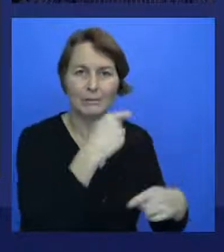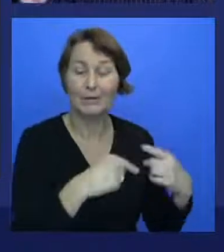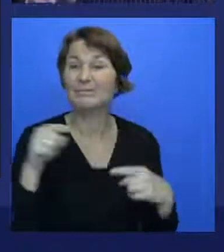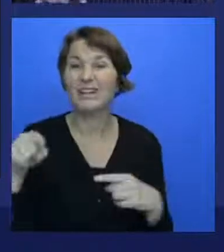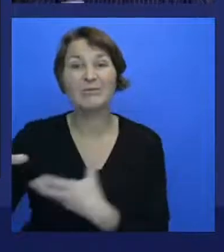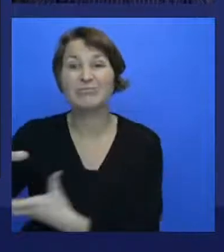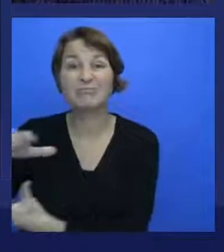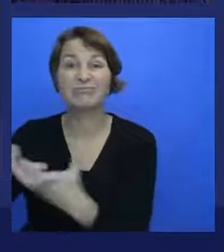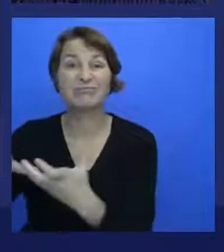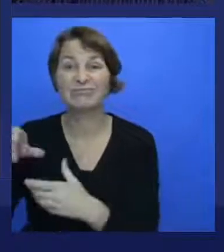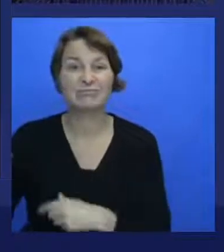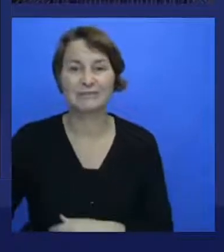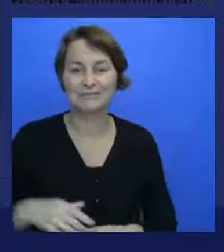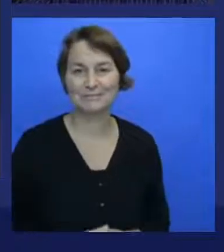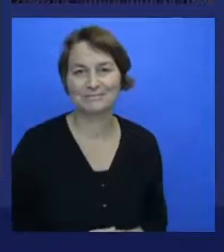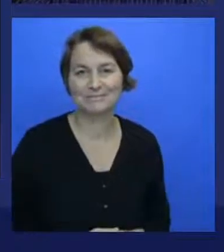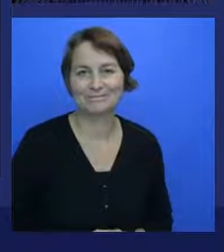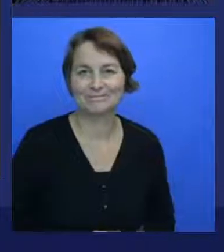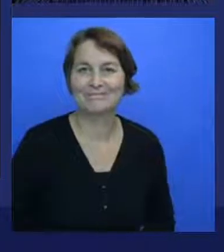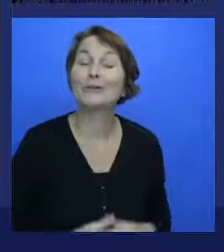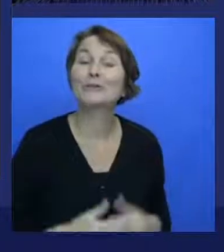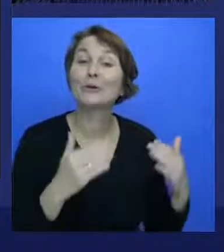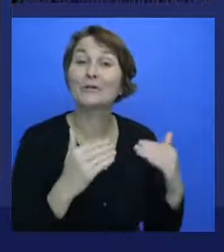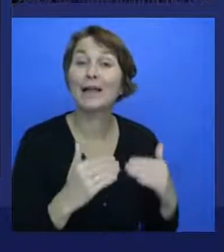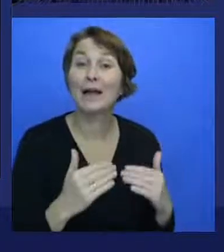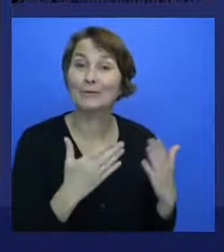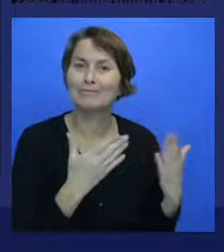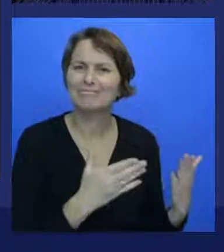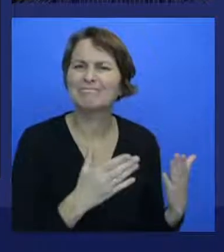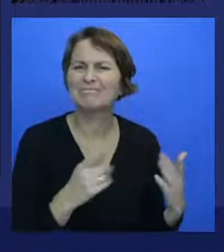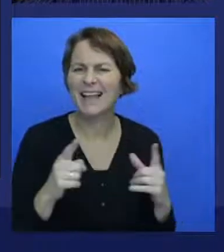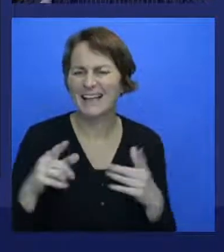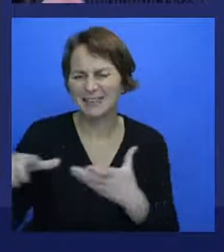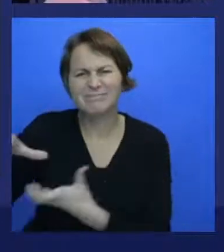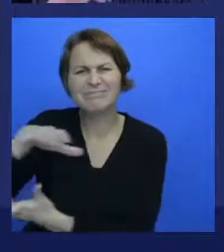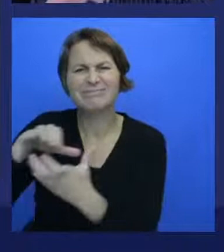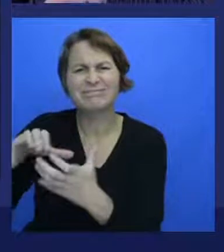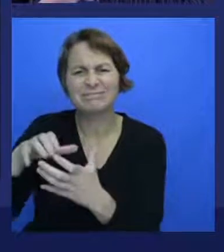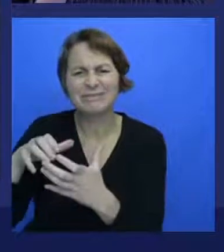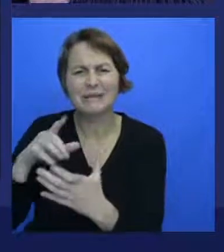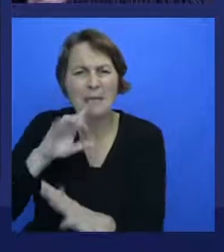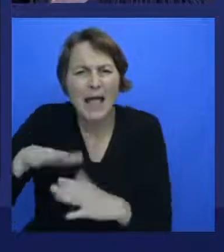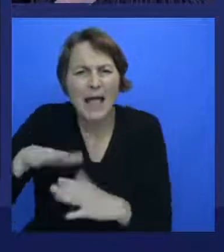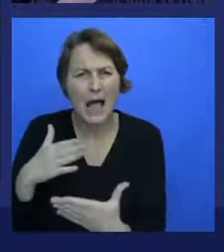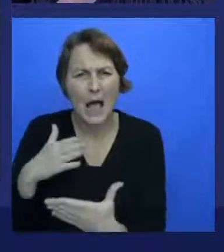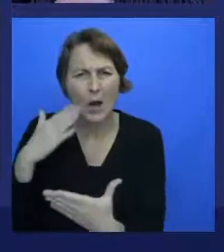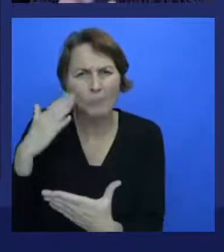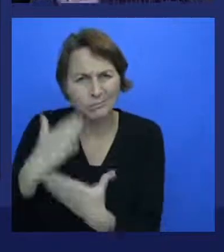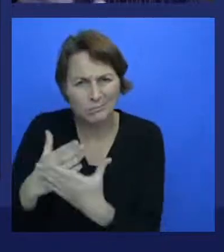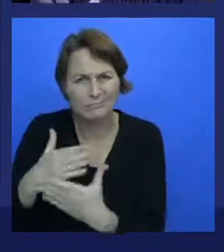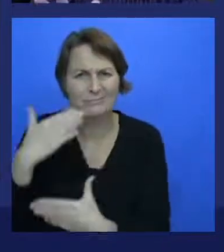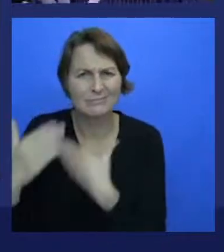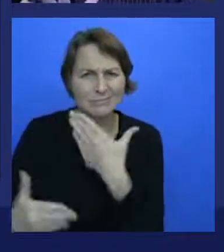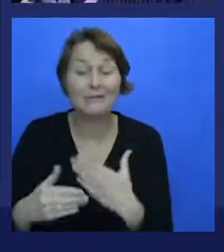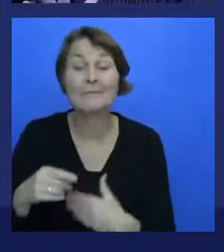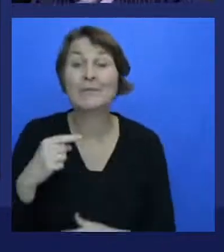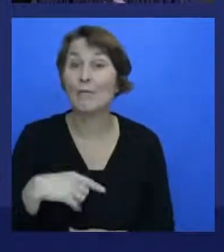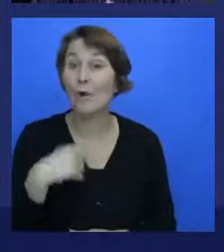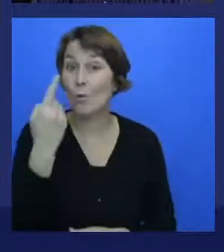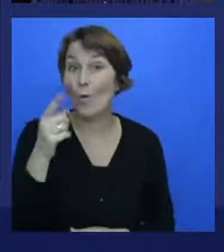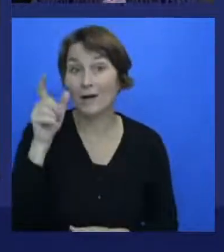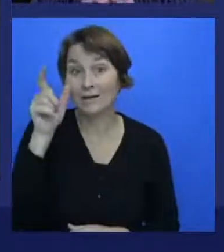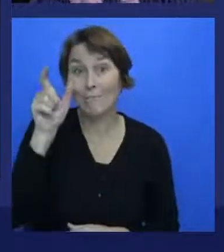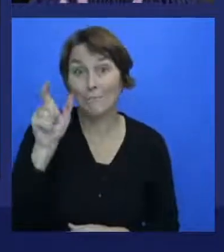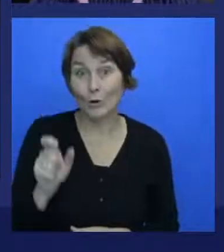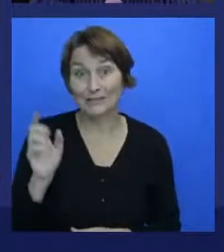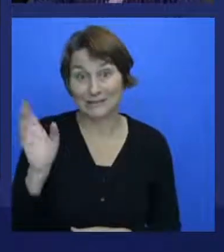jump to the scruffy conversation. And I want to talk about one particular scientist, Geoffrey Hinton. Now, I have my personal biases toward